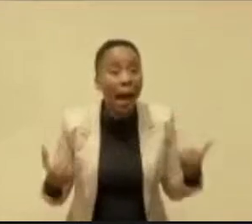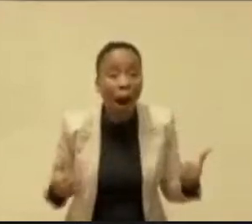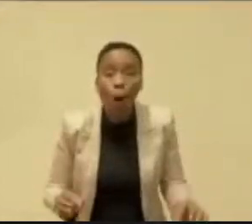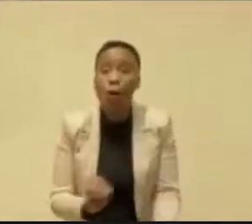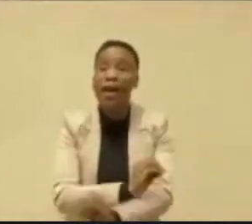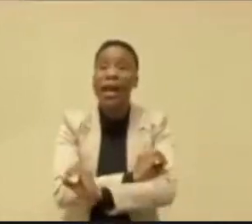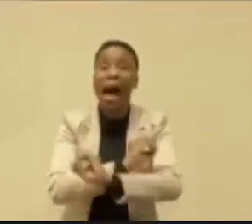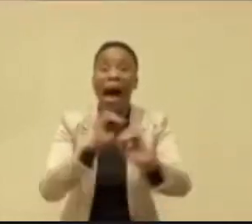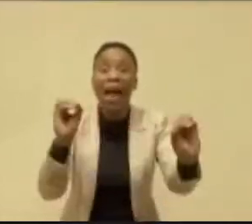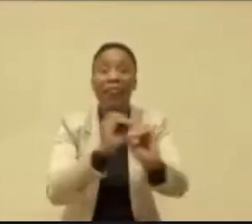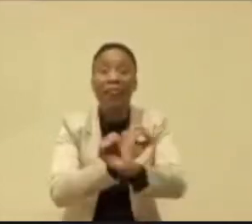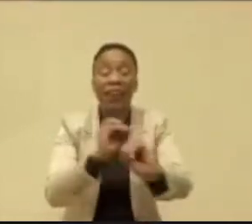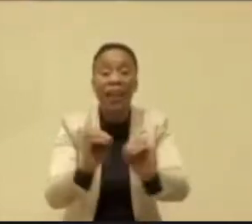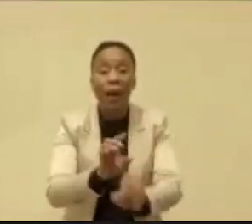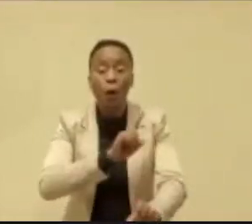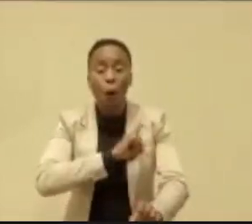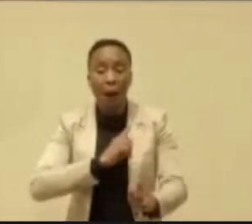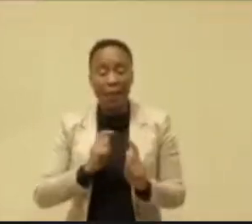because